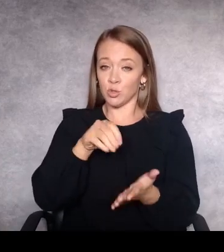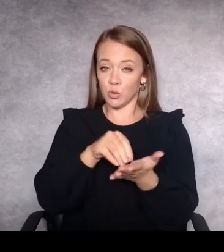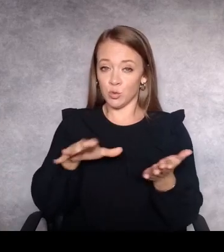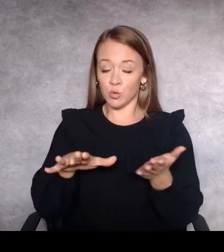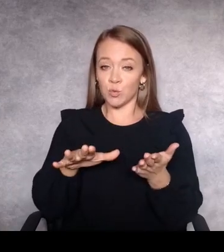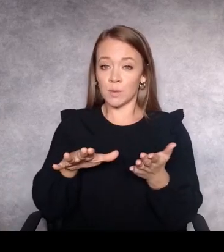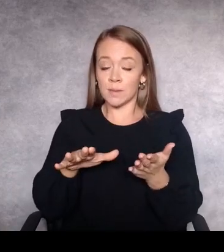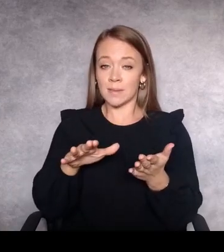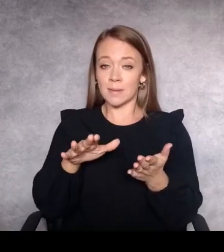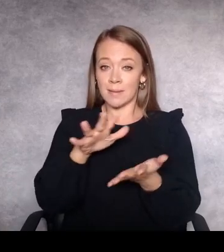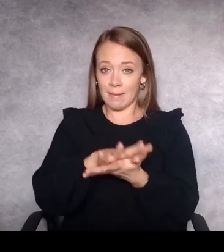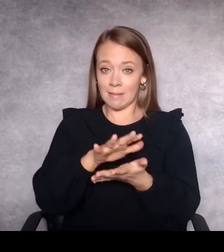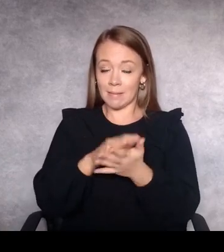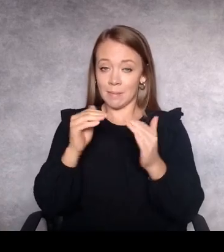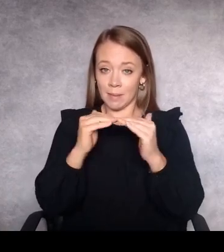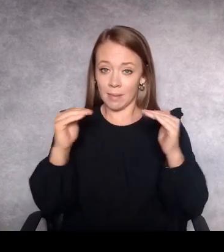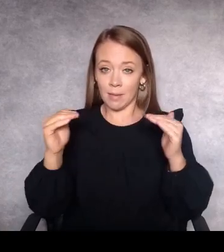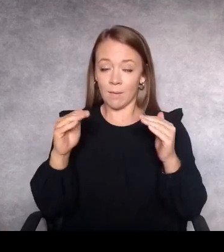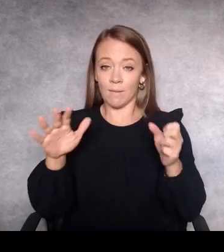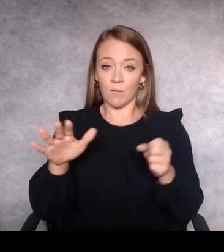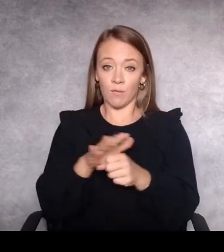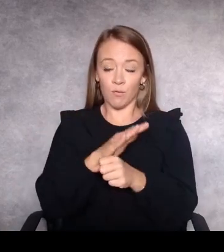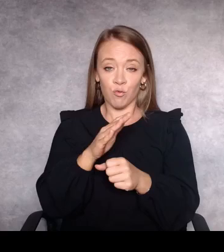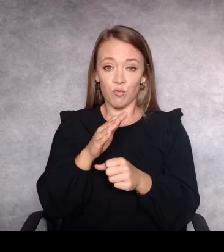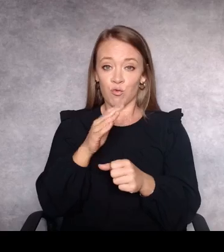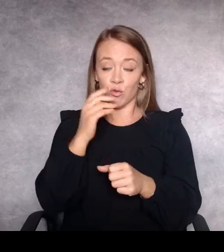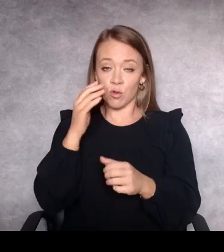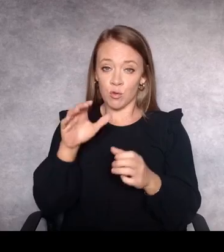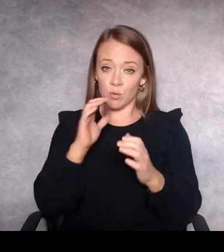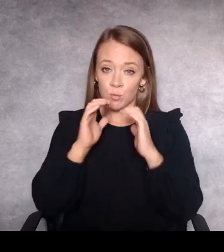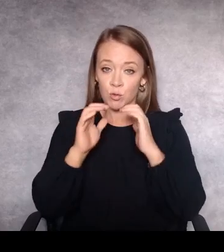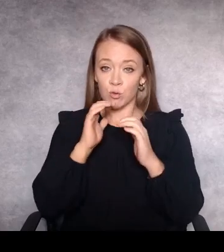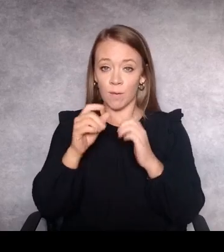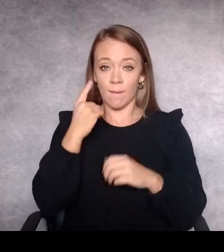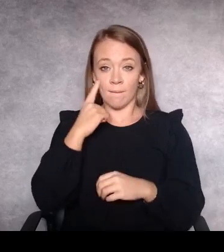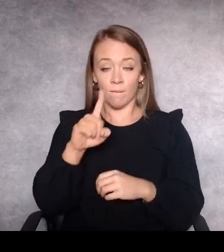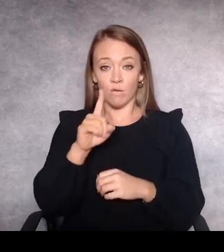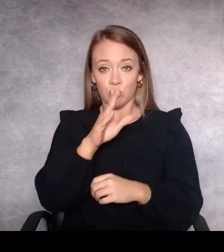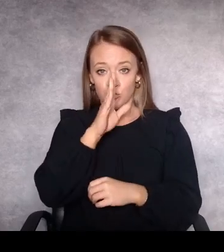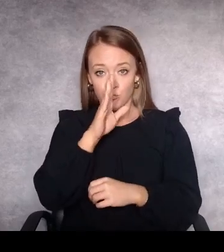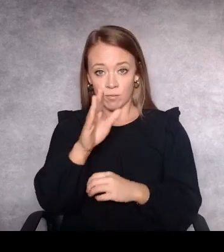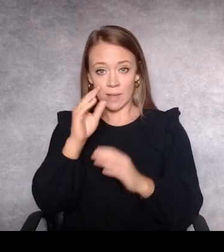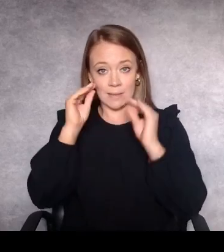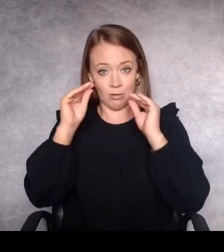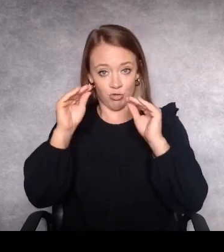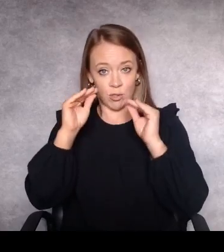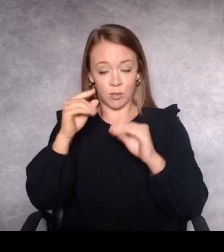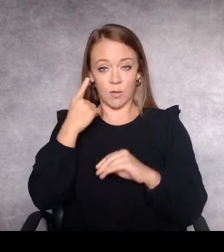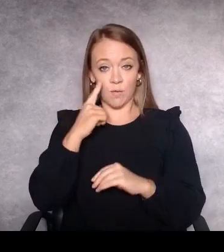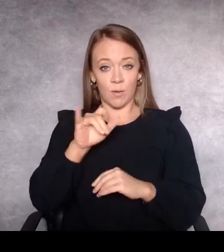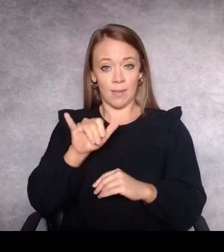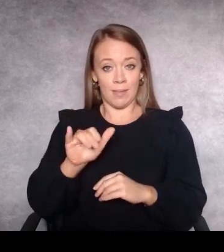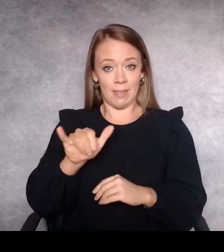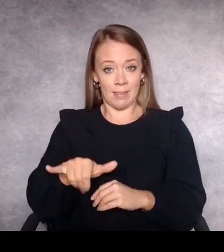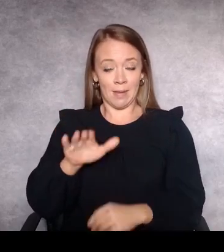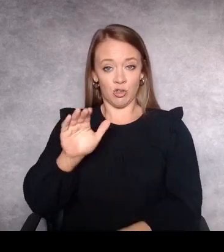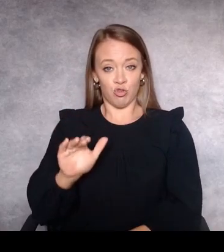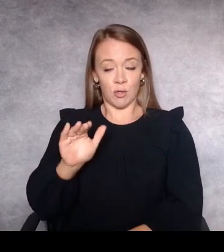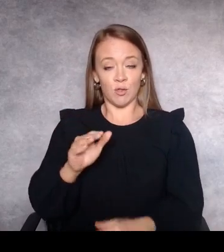needs, including opportunities for direct instruction in the child's language and communication mode.